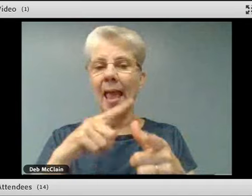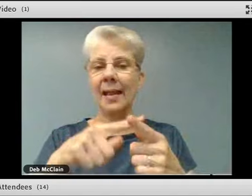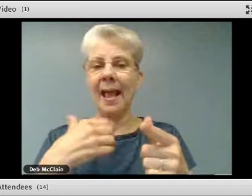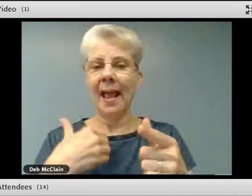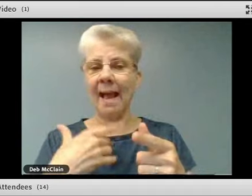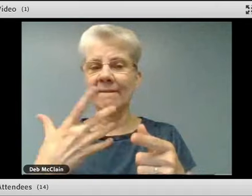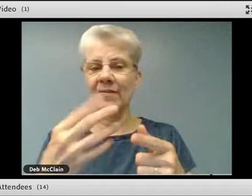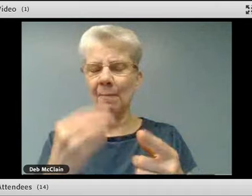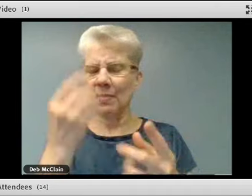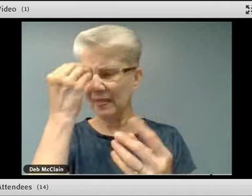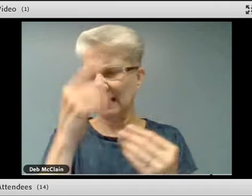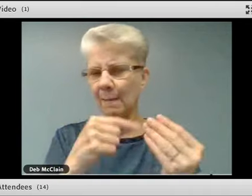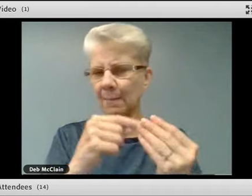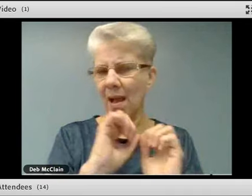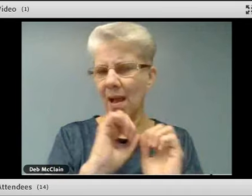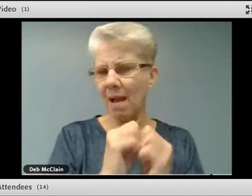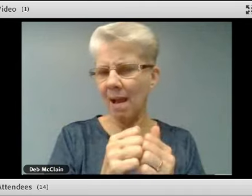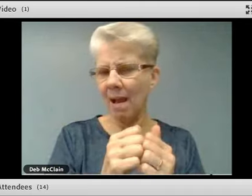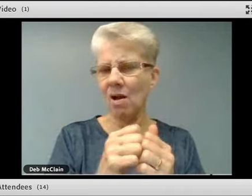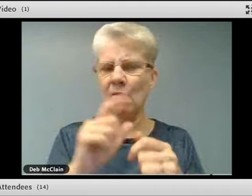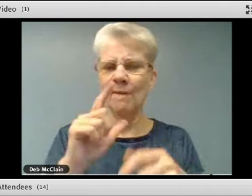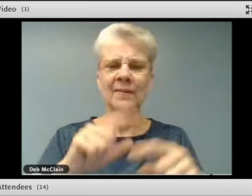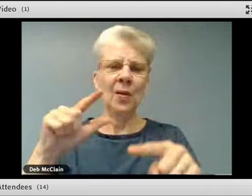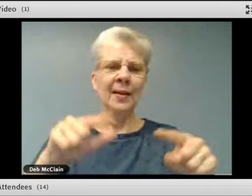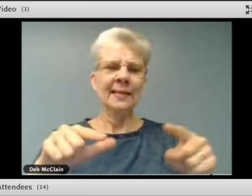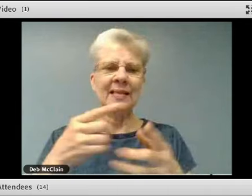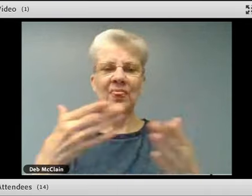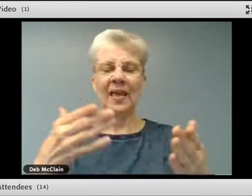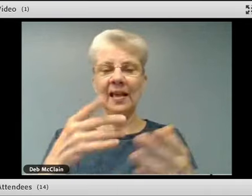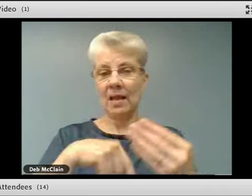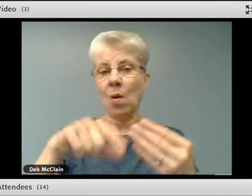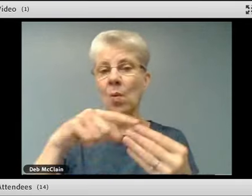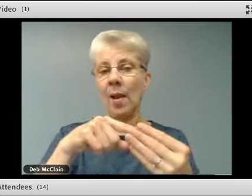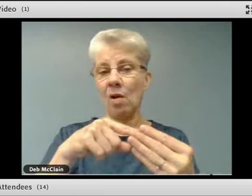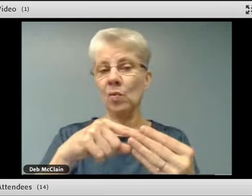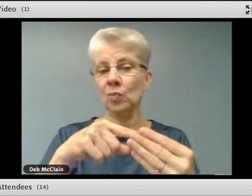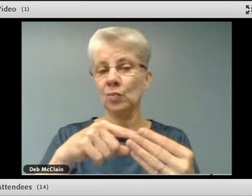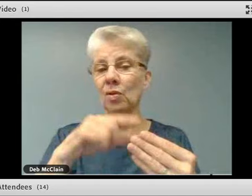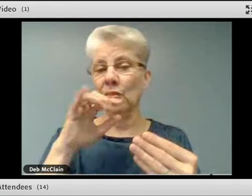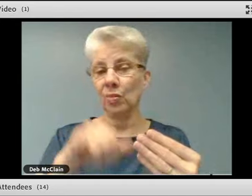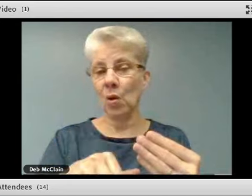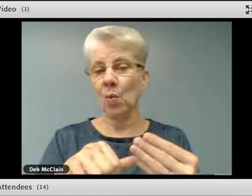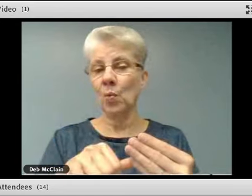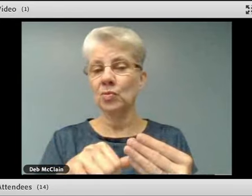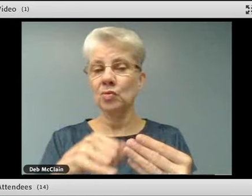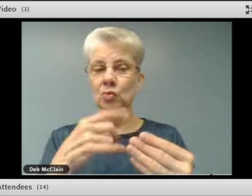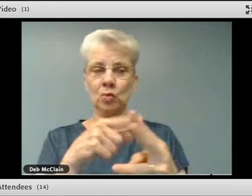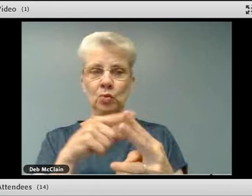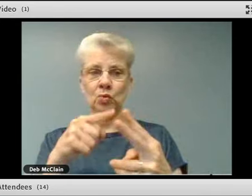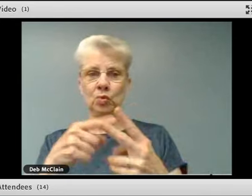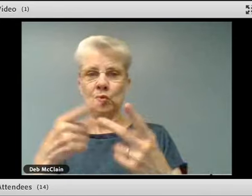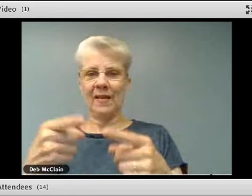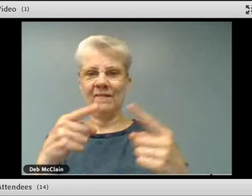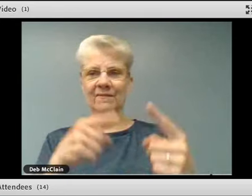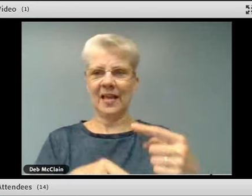about various things around those two events that